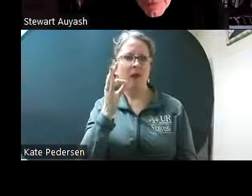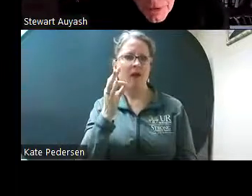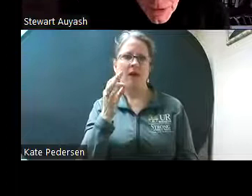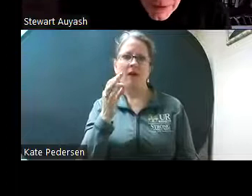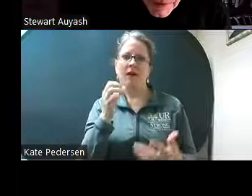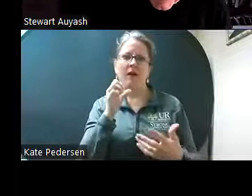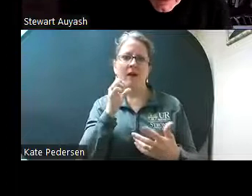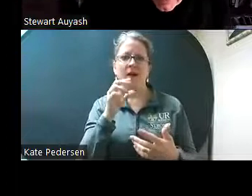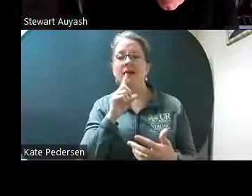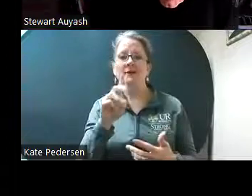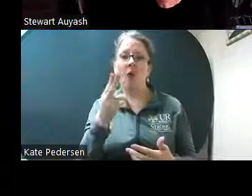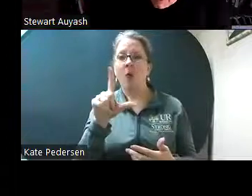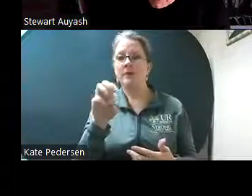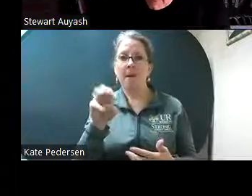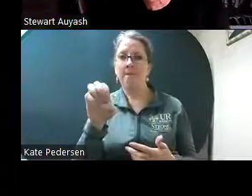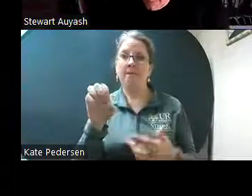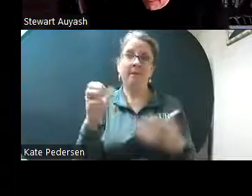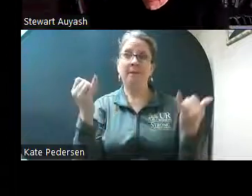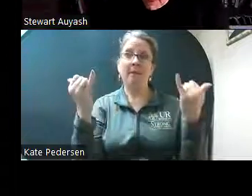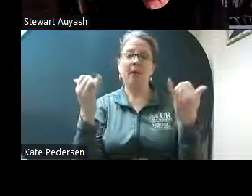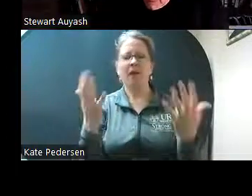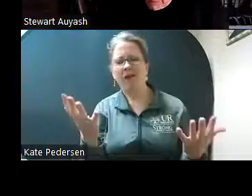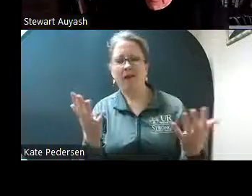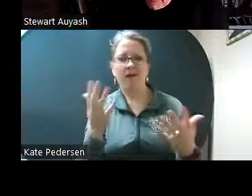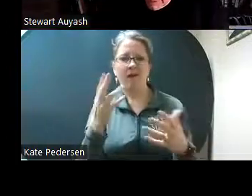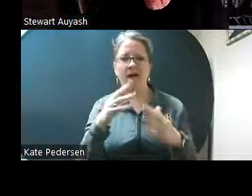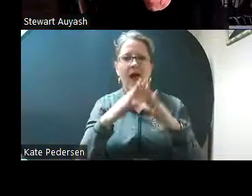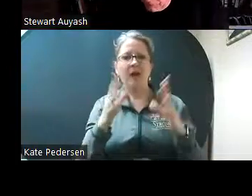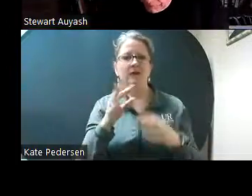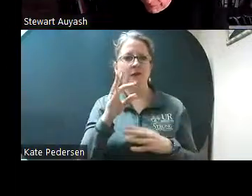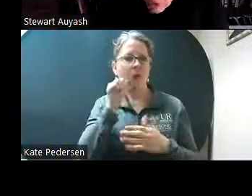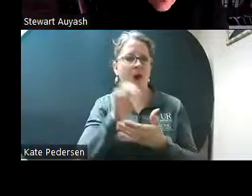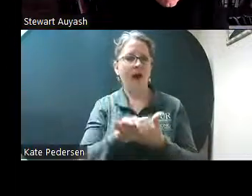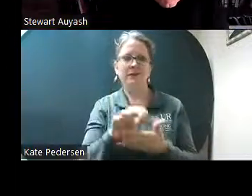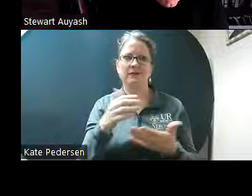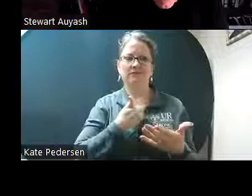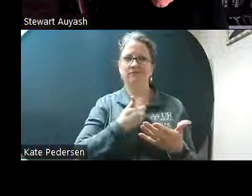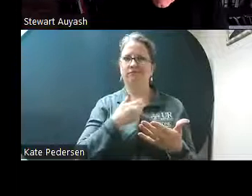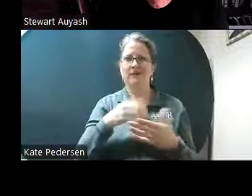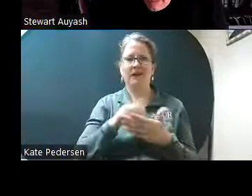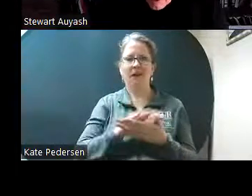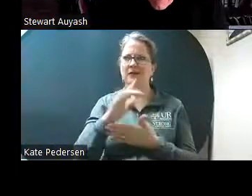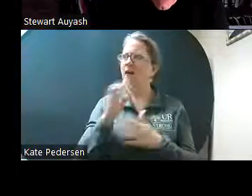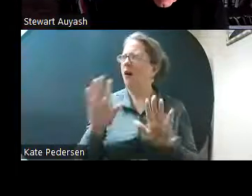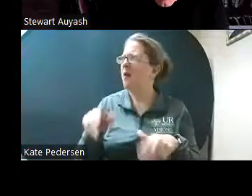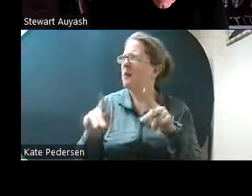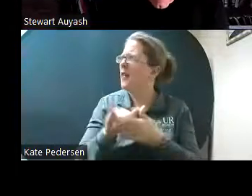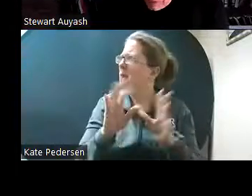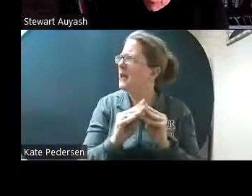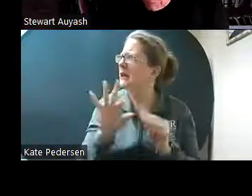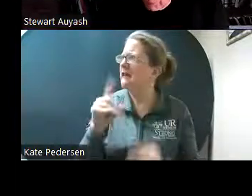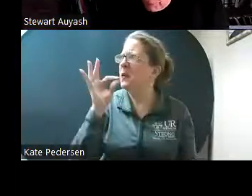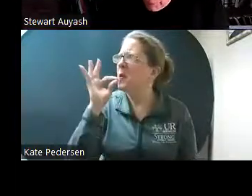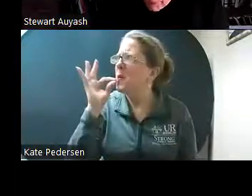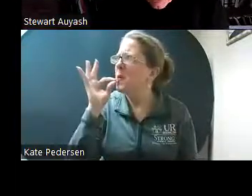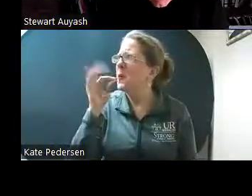for hippies. Those housewives, I remember when I was in college, my mother came home and then she said, people at this meeting were actually smoking, at